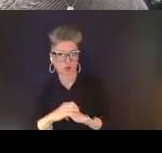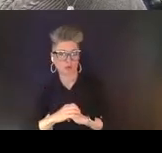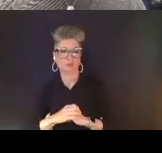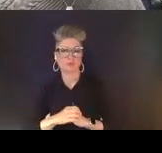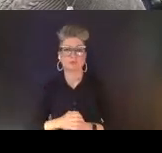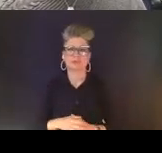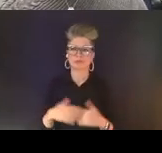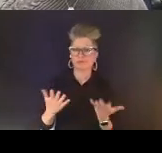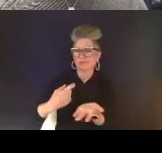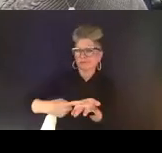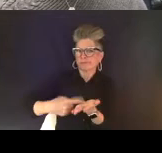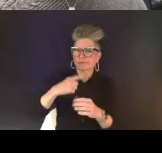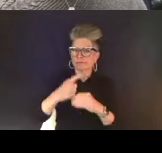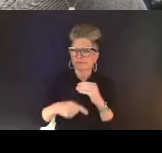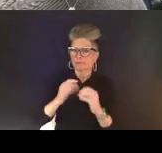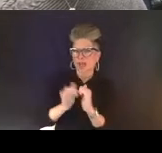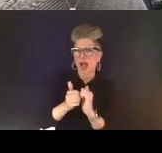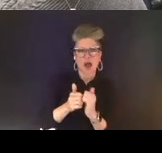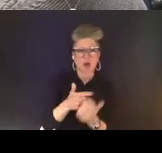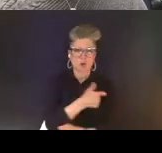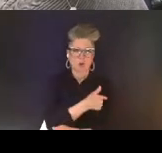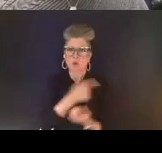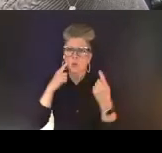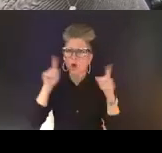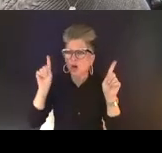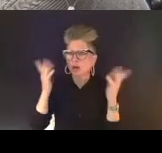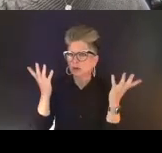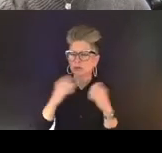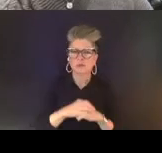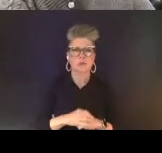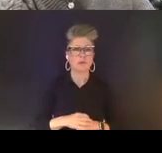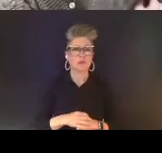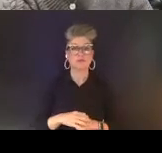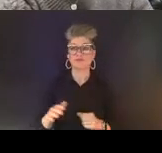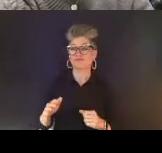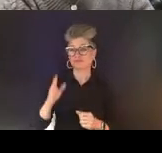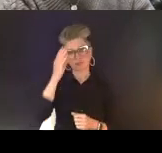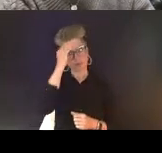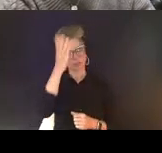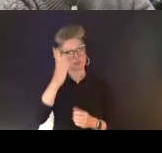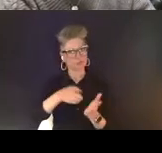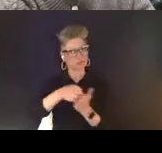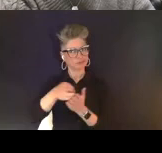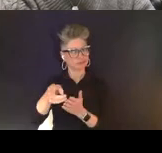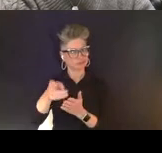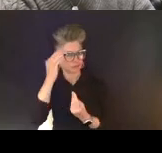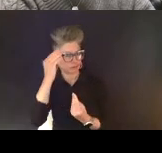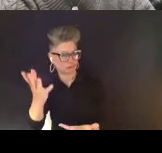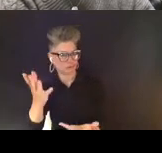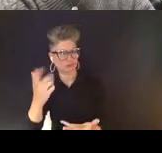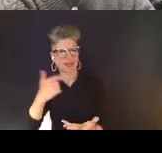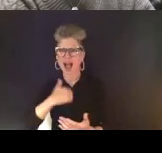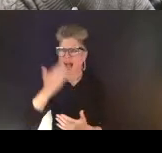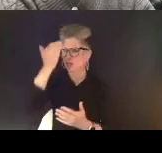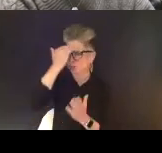So let's talk about how these vaccines work. Full disclosure, I had known about some of